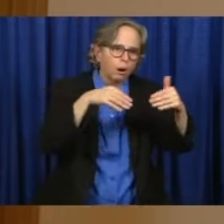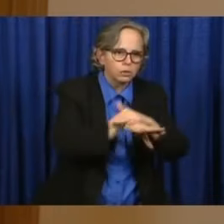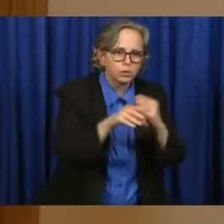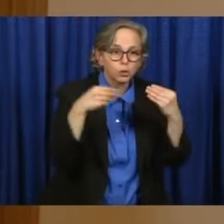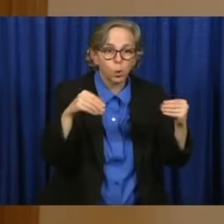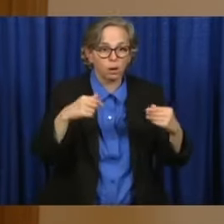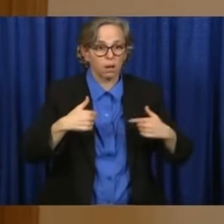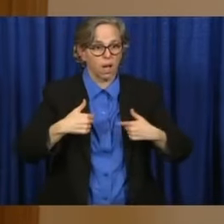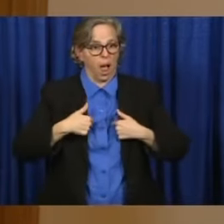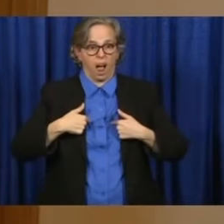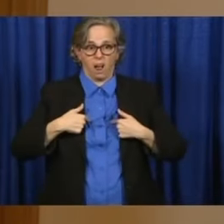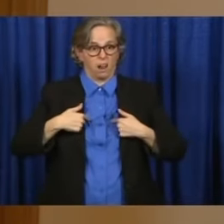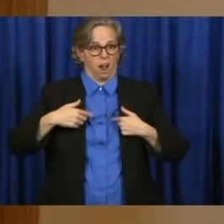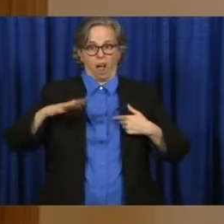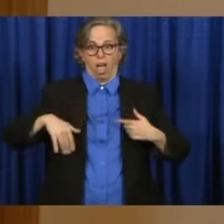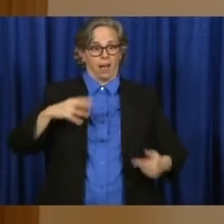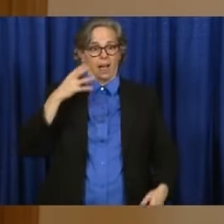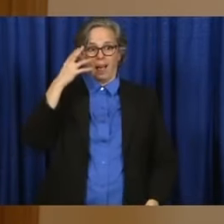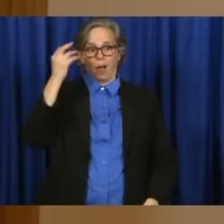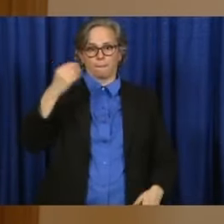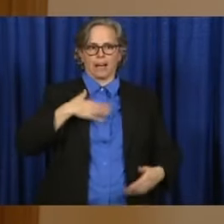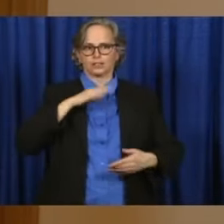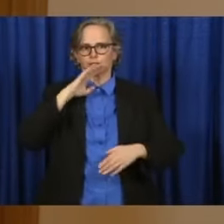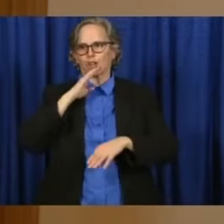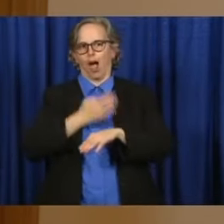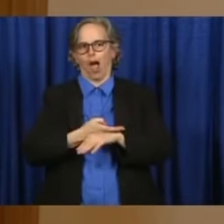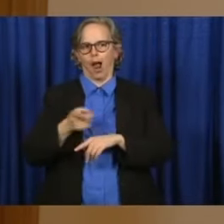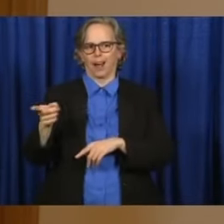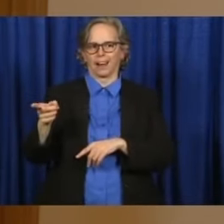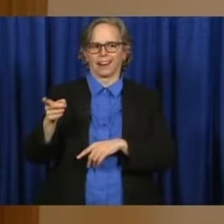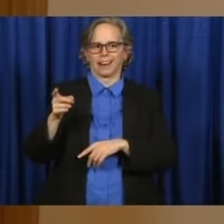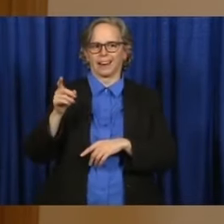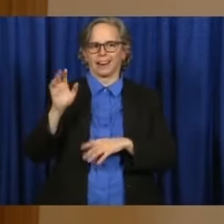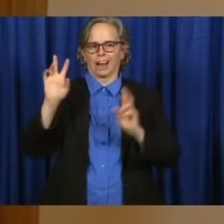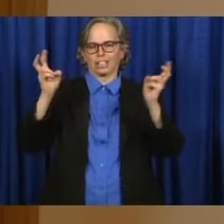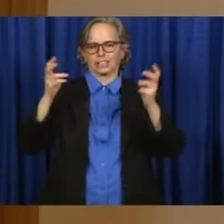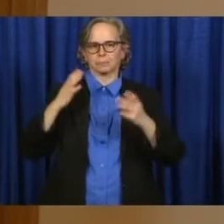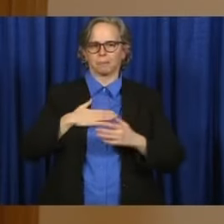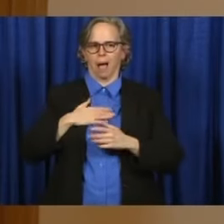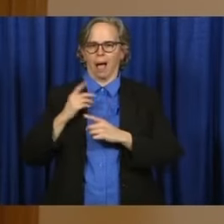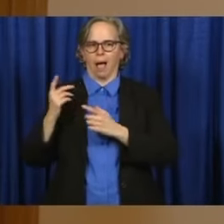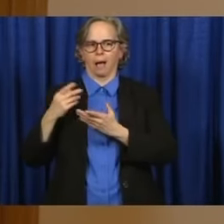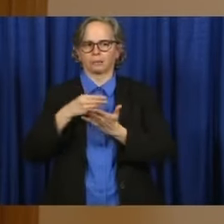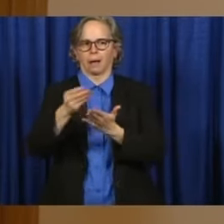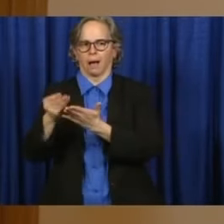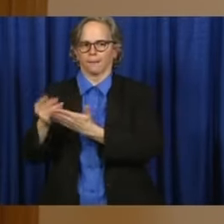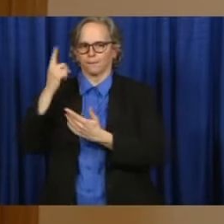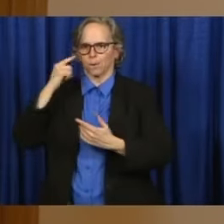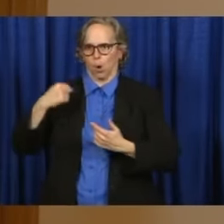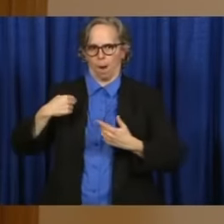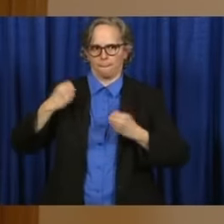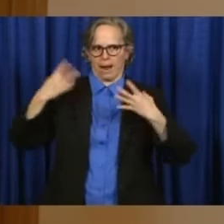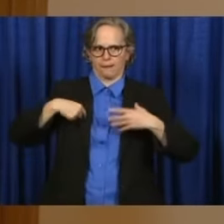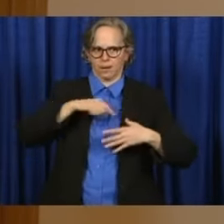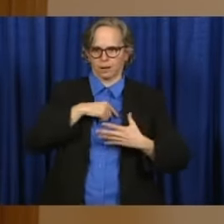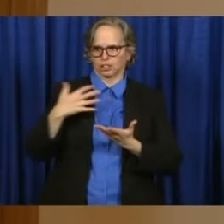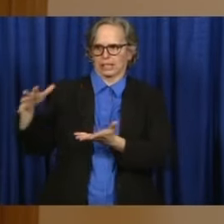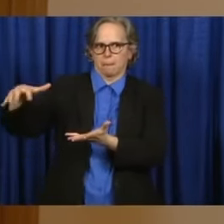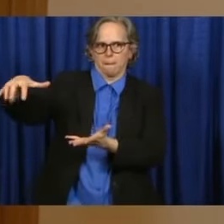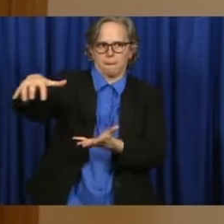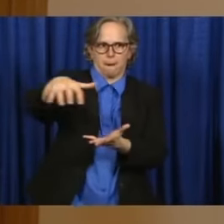daughter's been running that errand for a bunch of us and then dropping it off at our house. And then you can still be